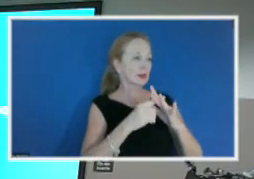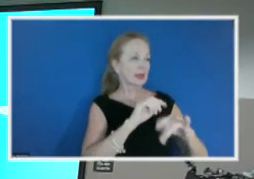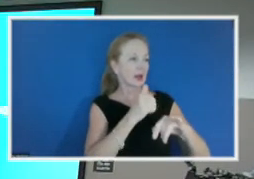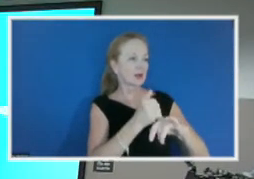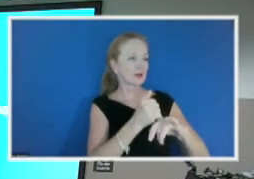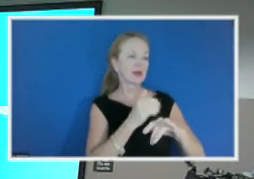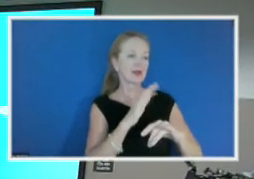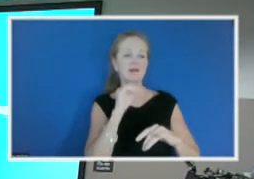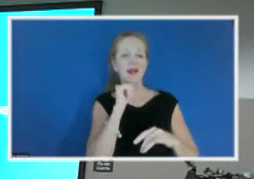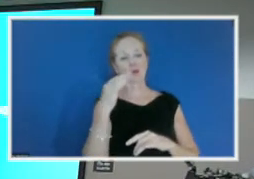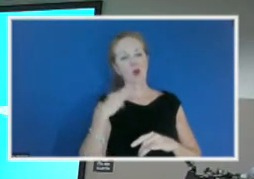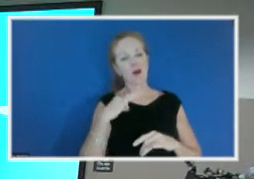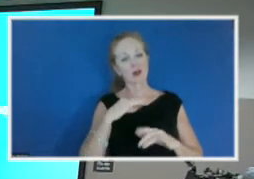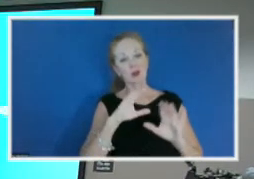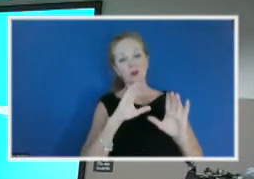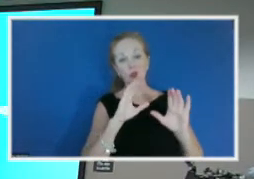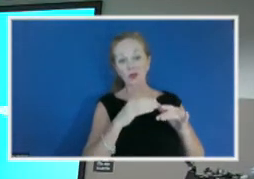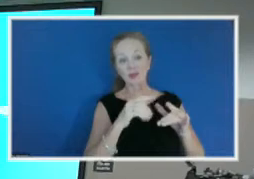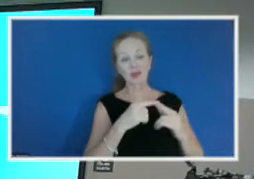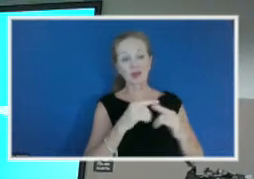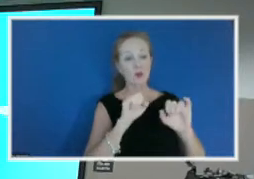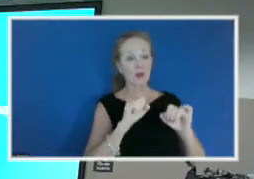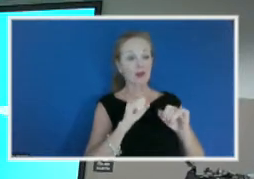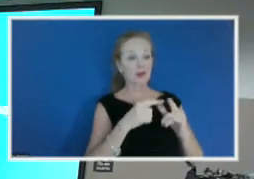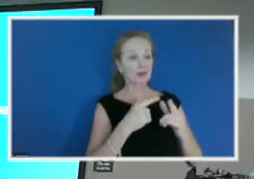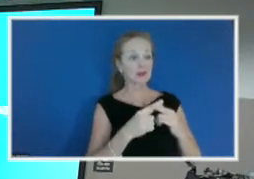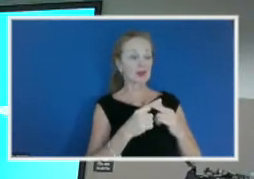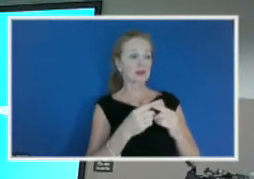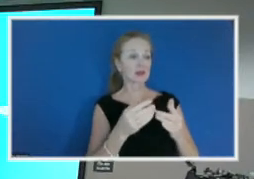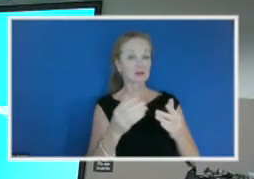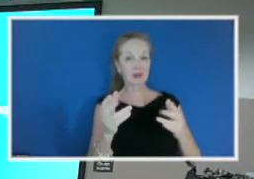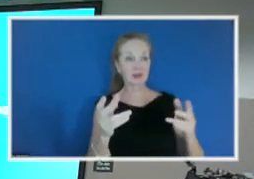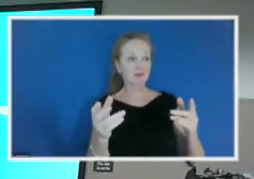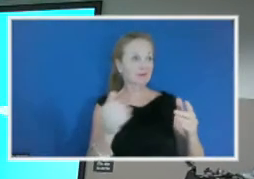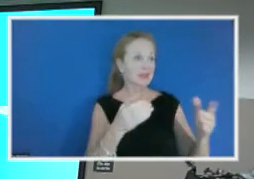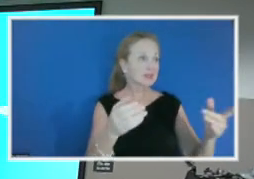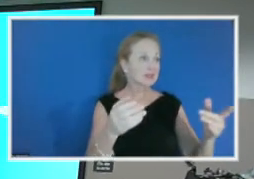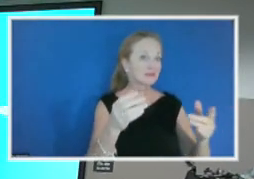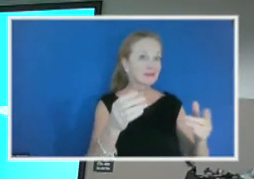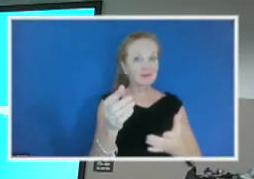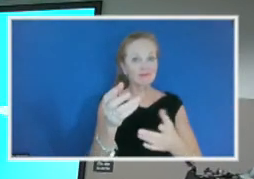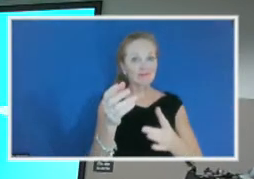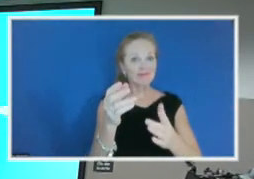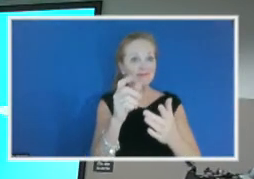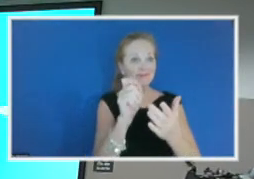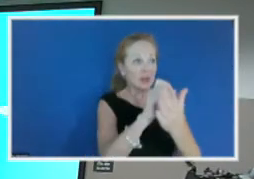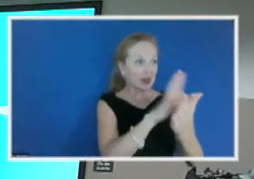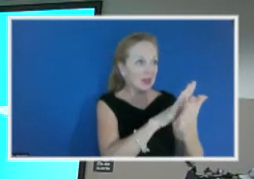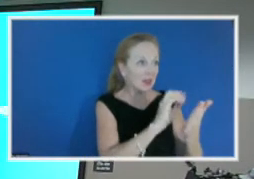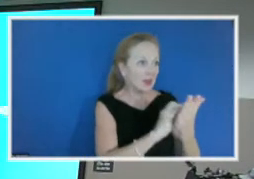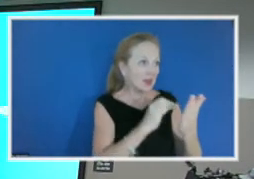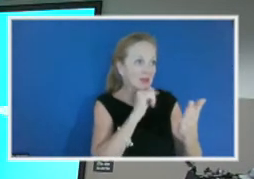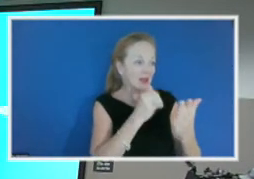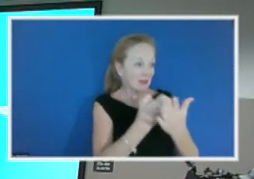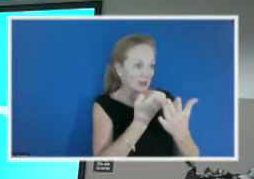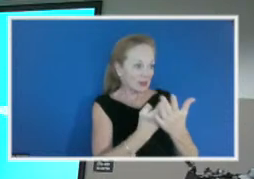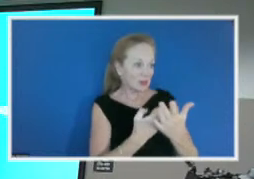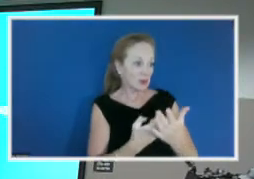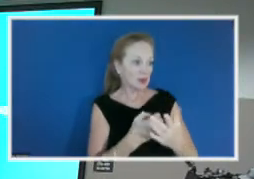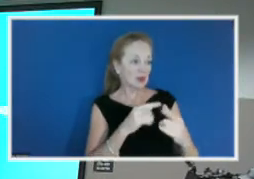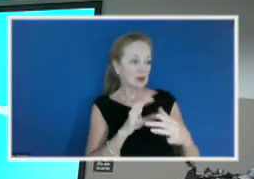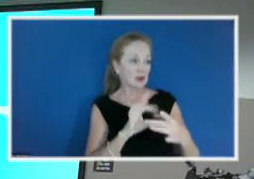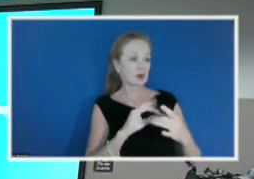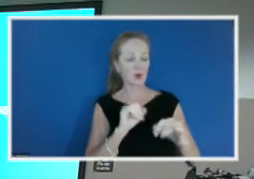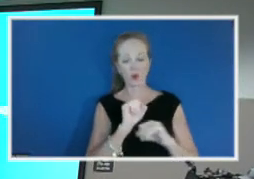their ability to really undertake evidence-based models that we know are effective versus the work that we understand to be